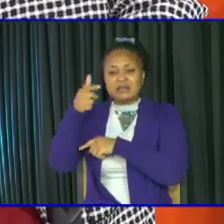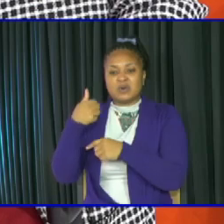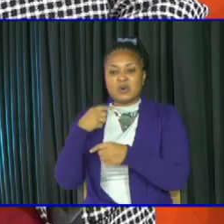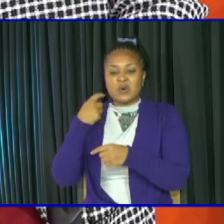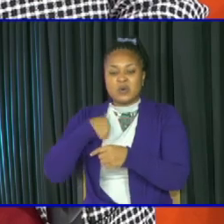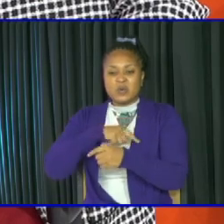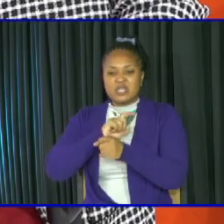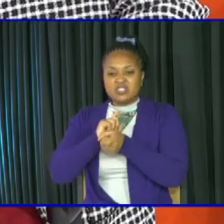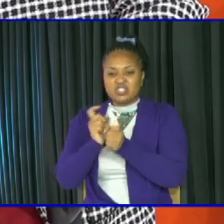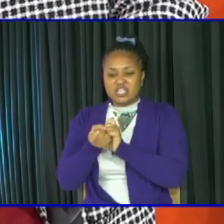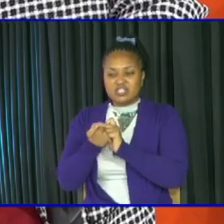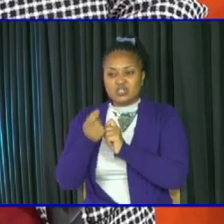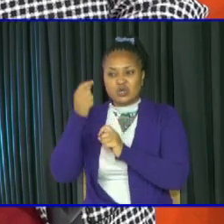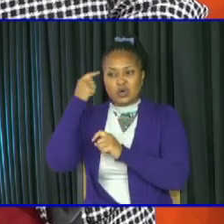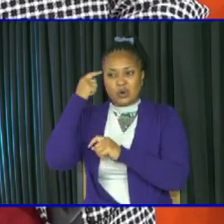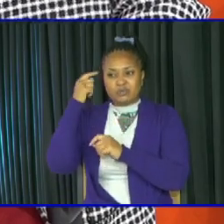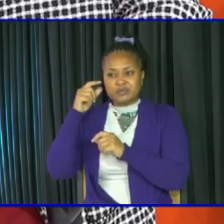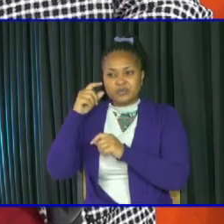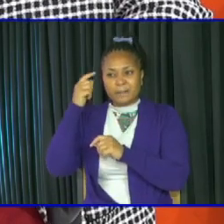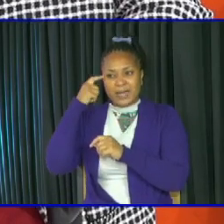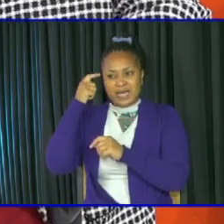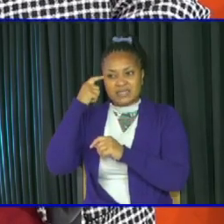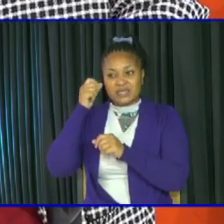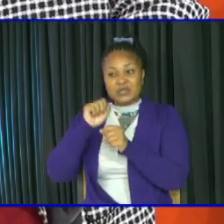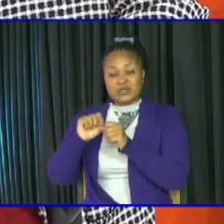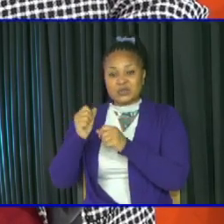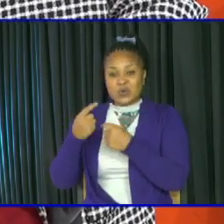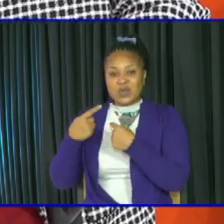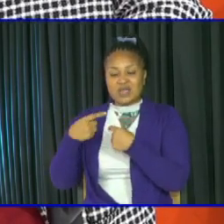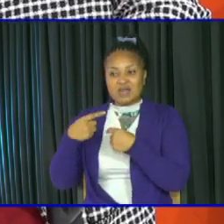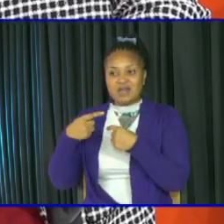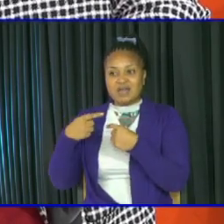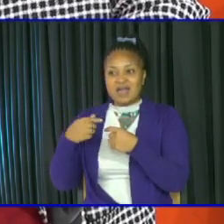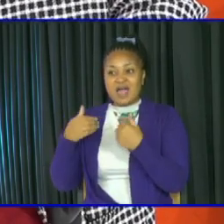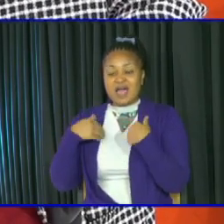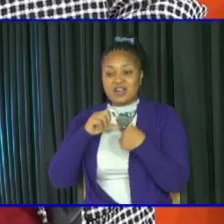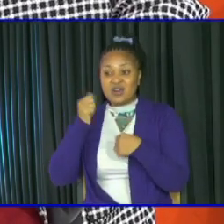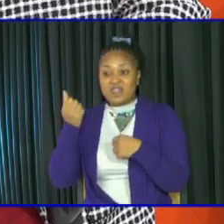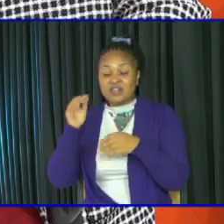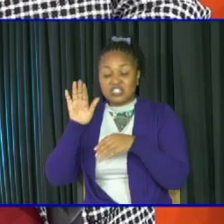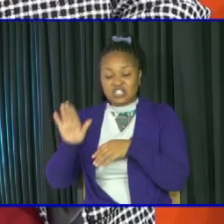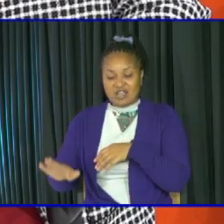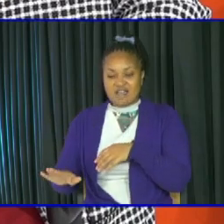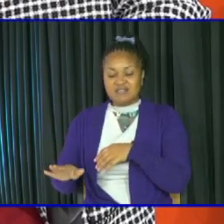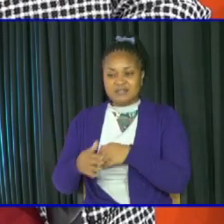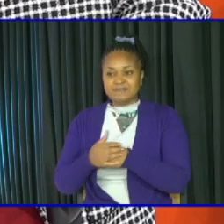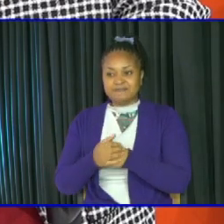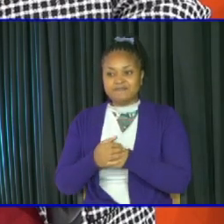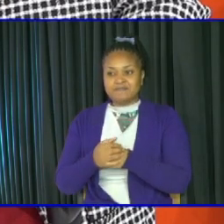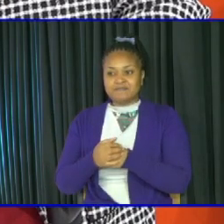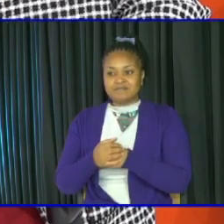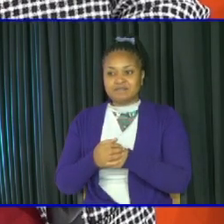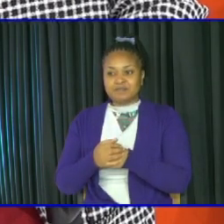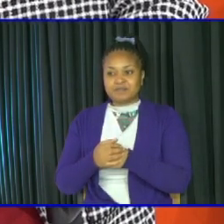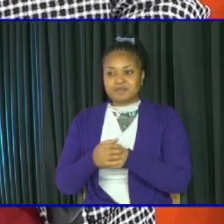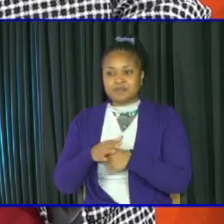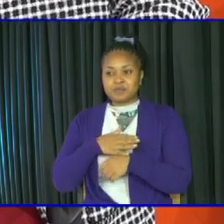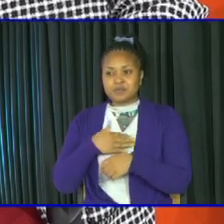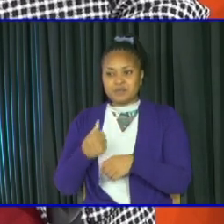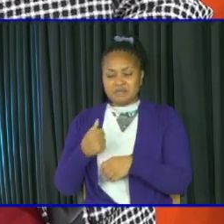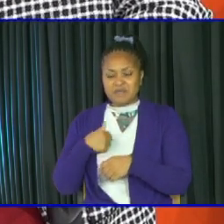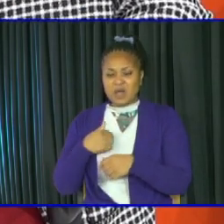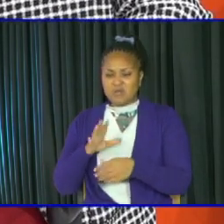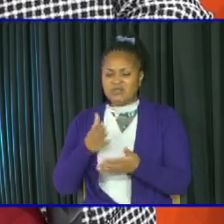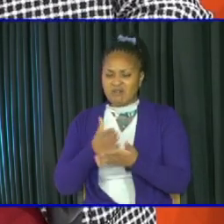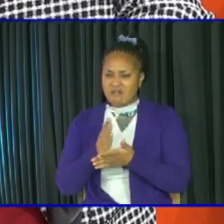And so we went for my second child. Yes. And I was okay. And for this